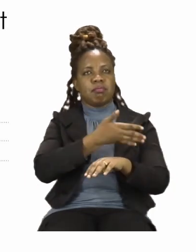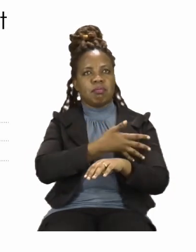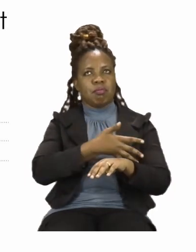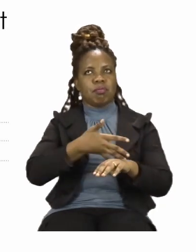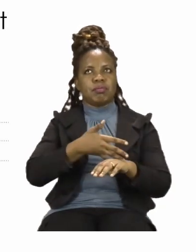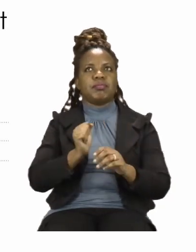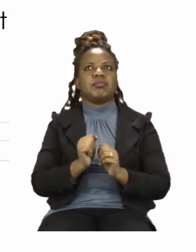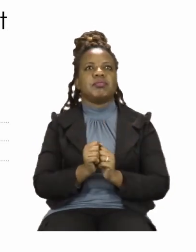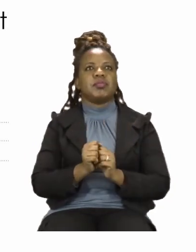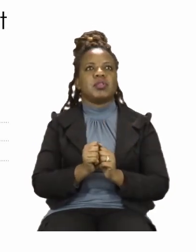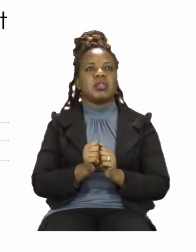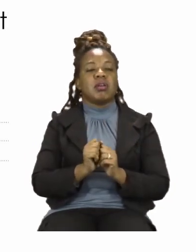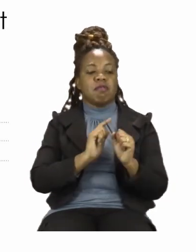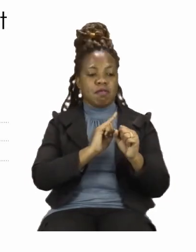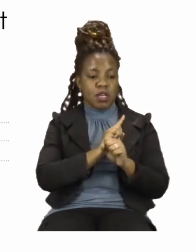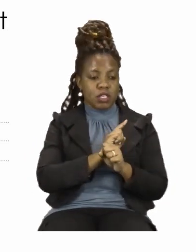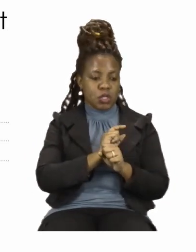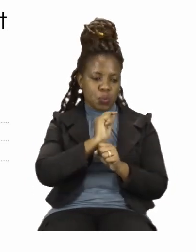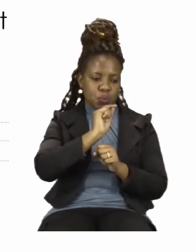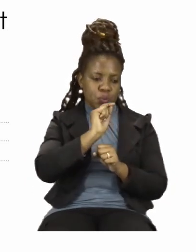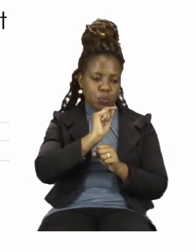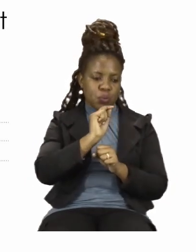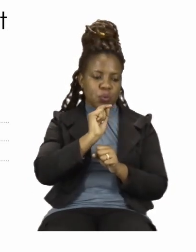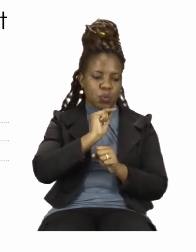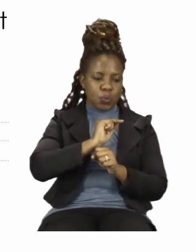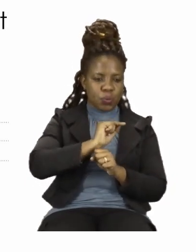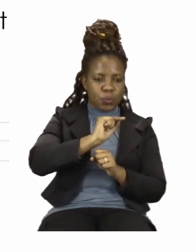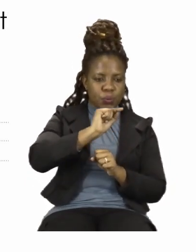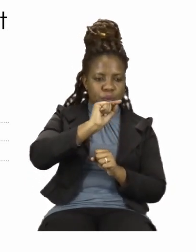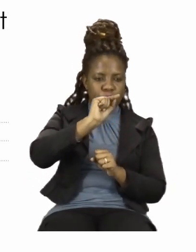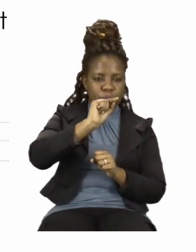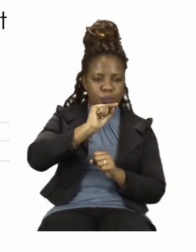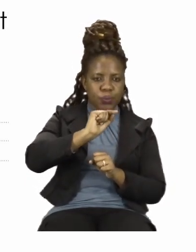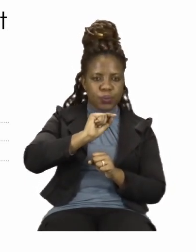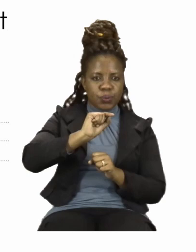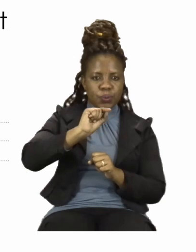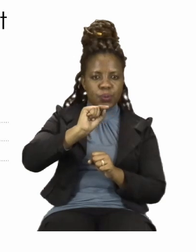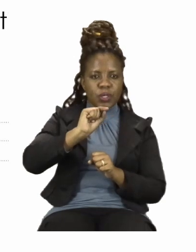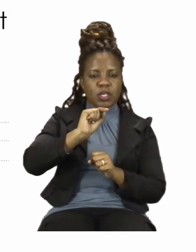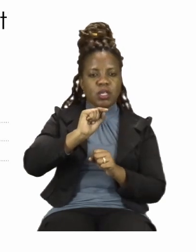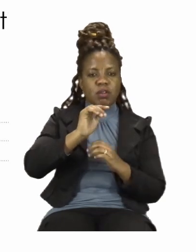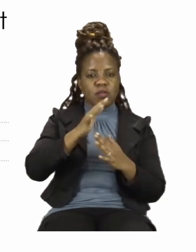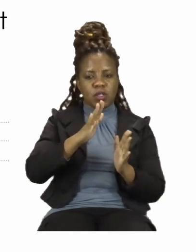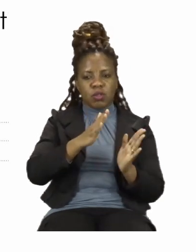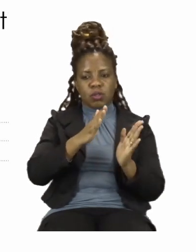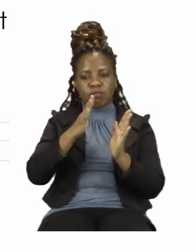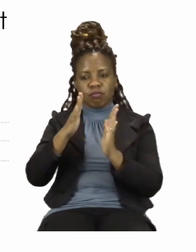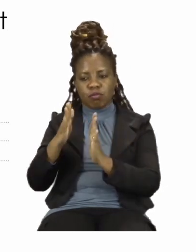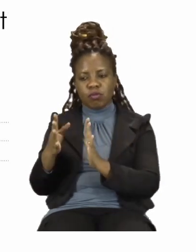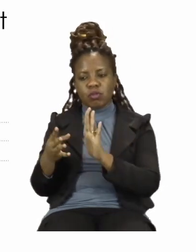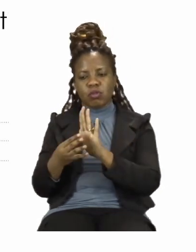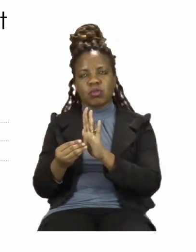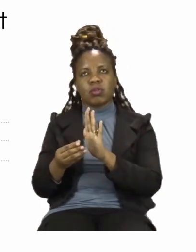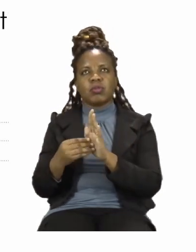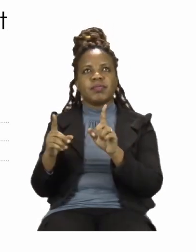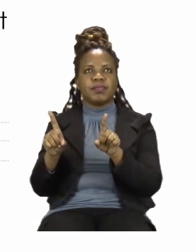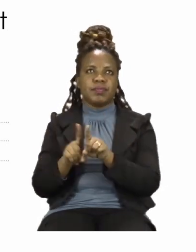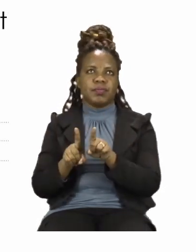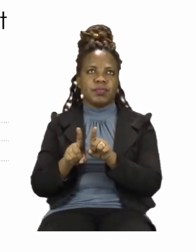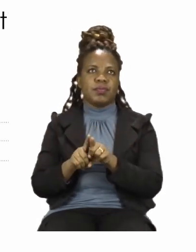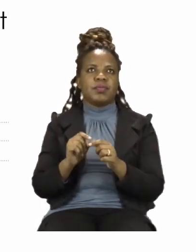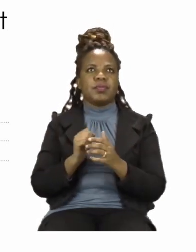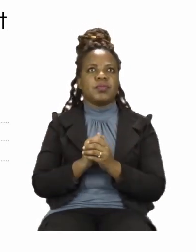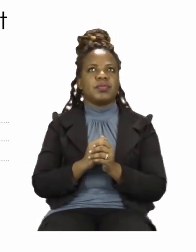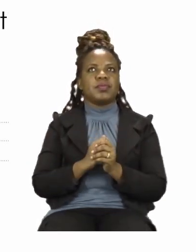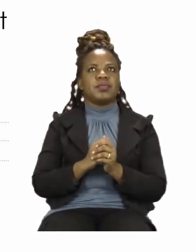going to trace that one and write it on the lines provided. The reason why HIV and AIDS is able